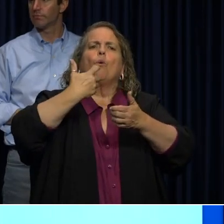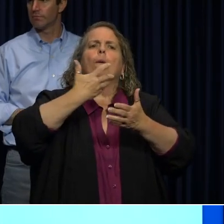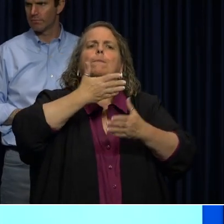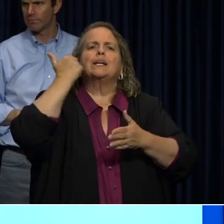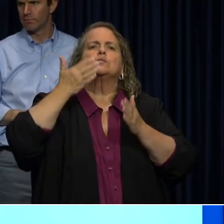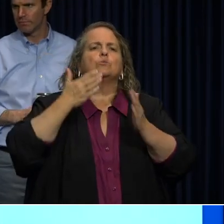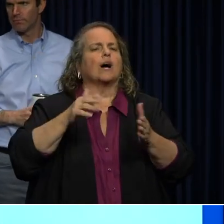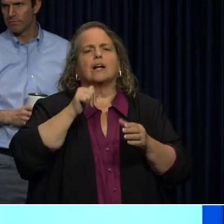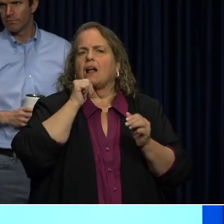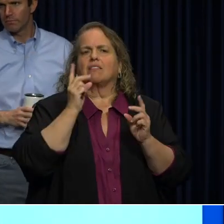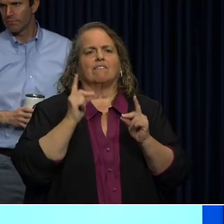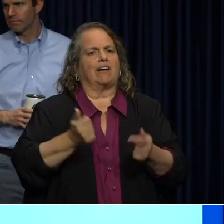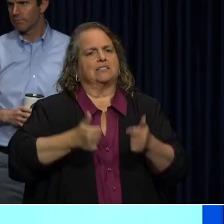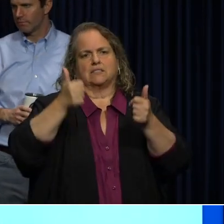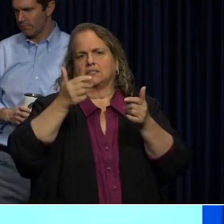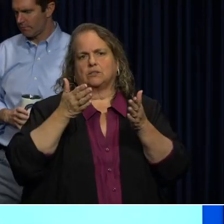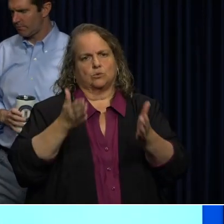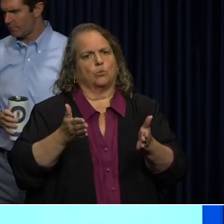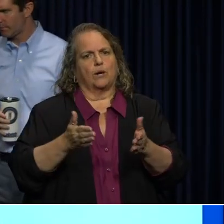way.